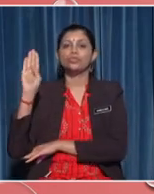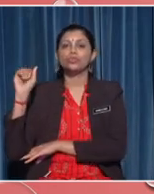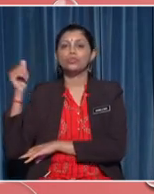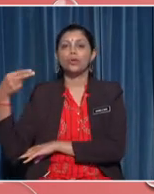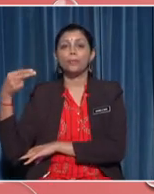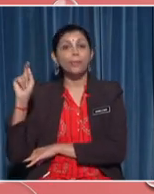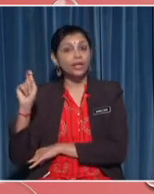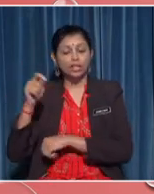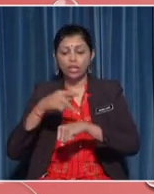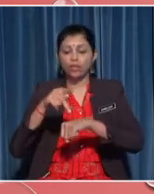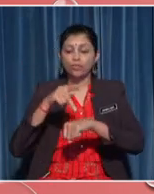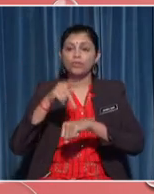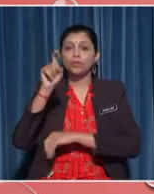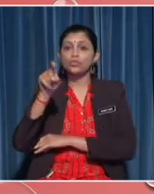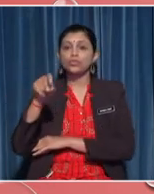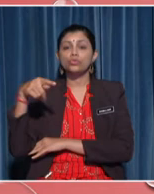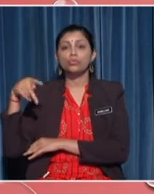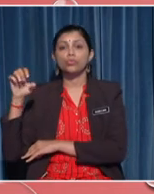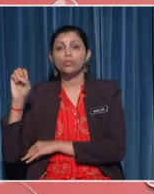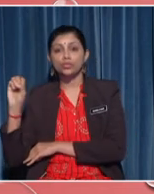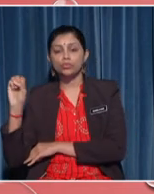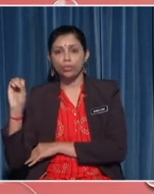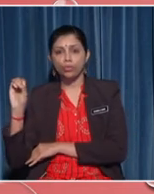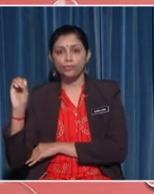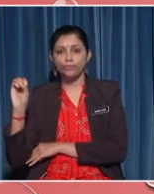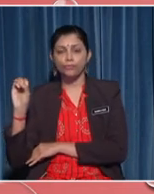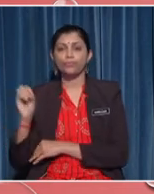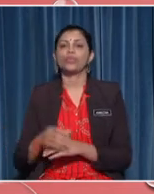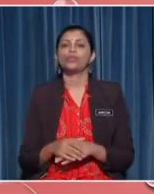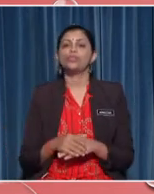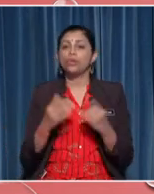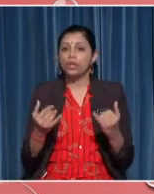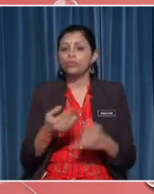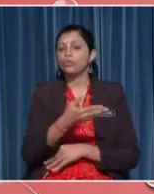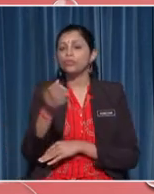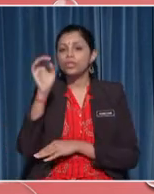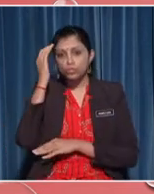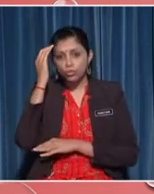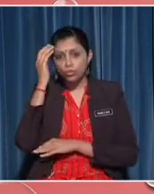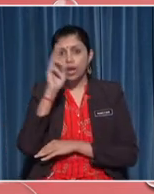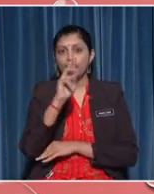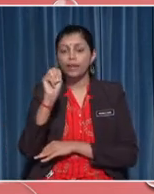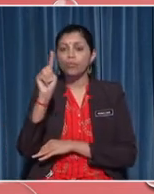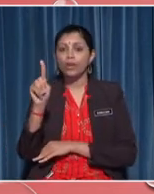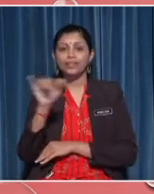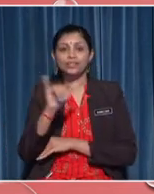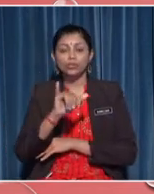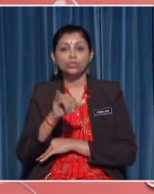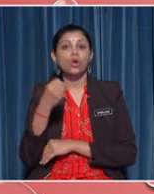find the value of their currency compared to our ringgit Malaysia.